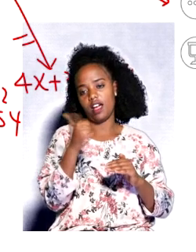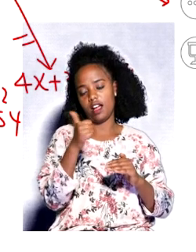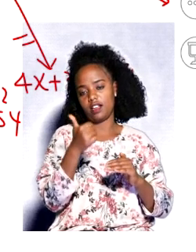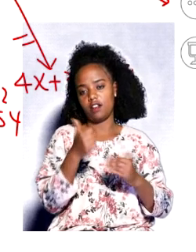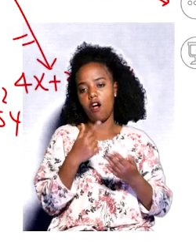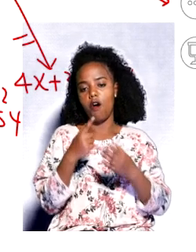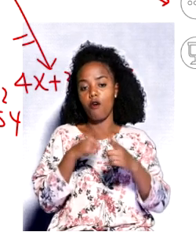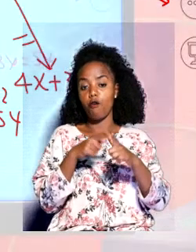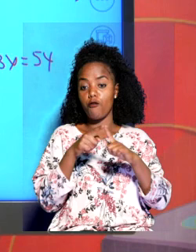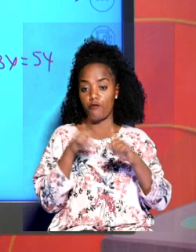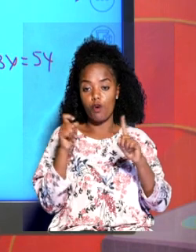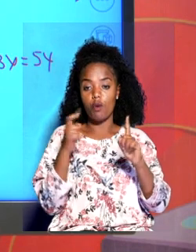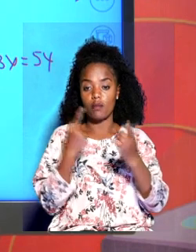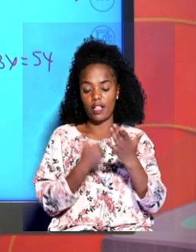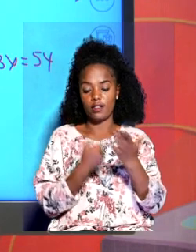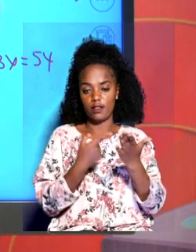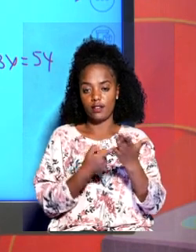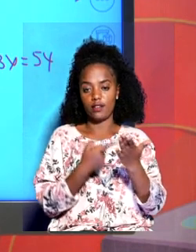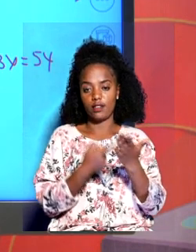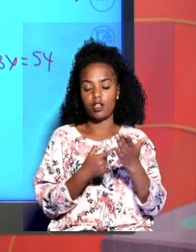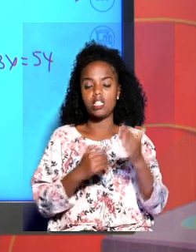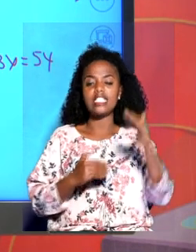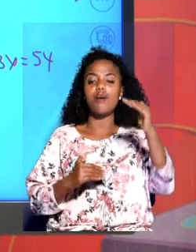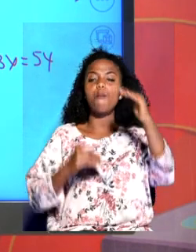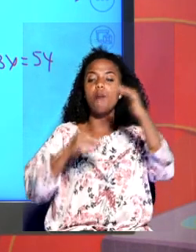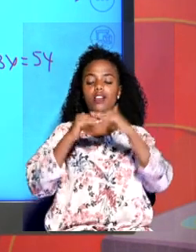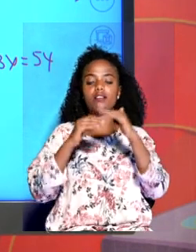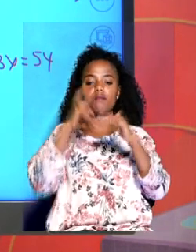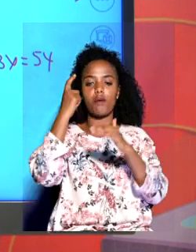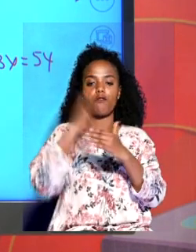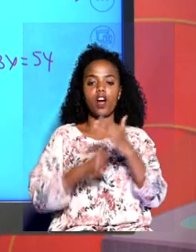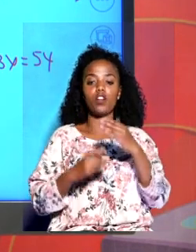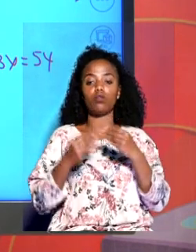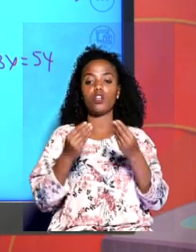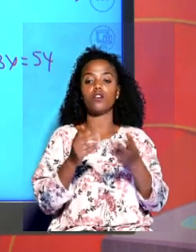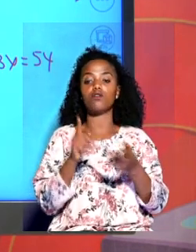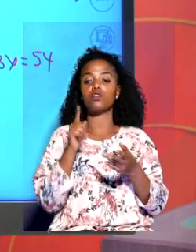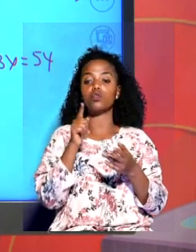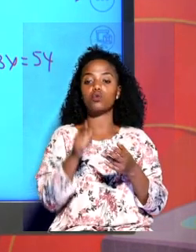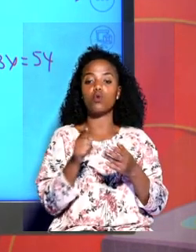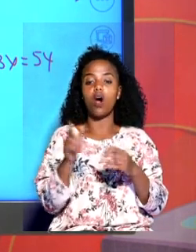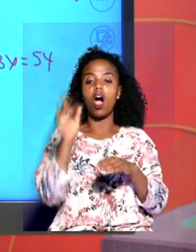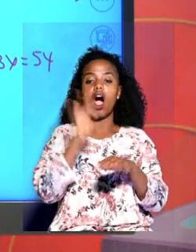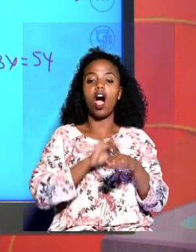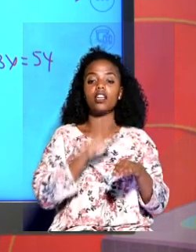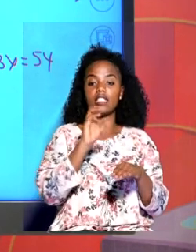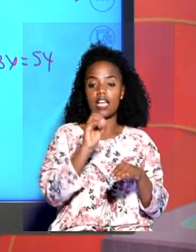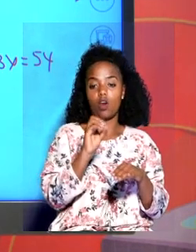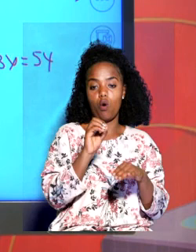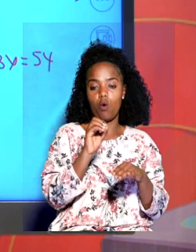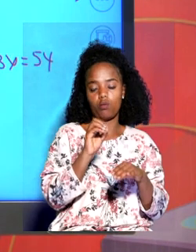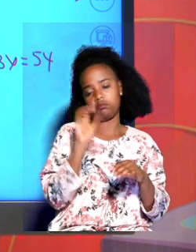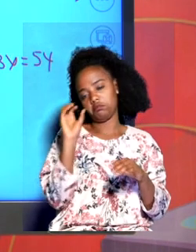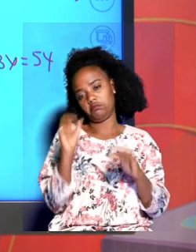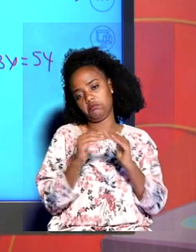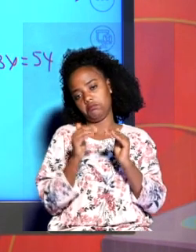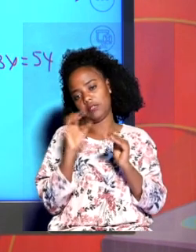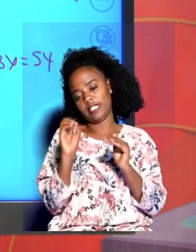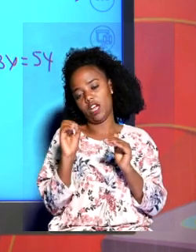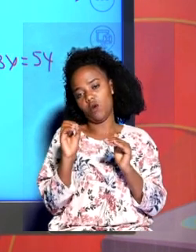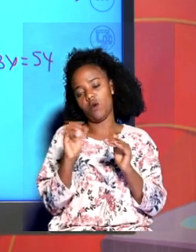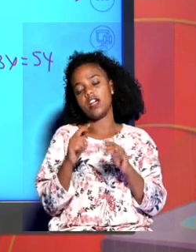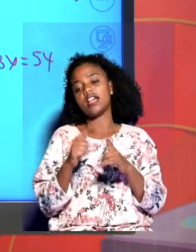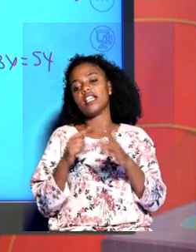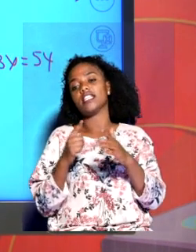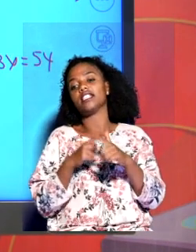So from this, the maximum value gives you at the row at this corner, it is 0.